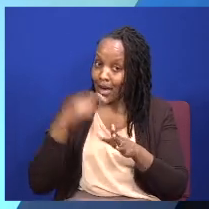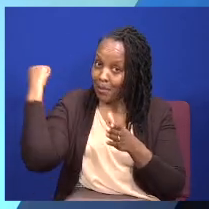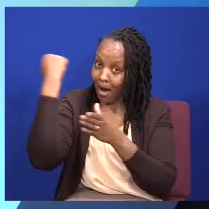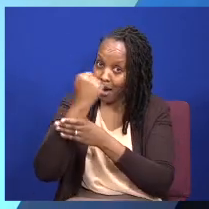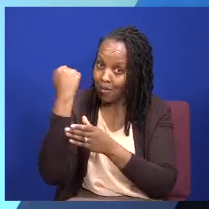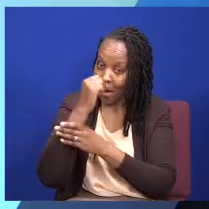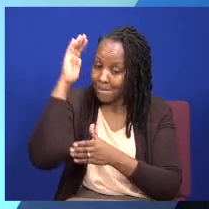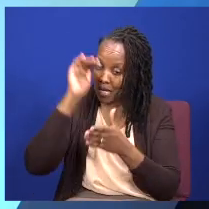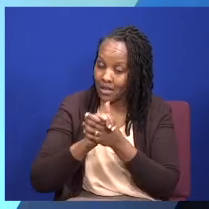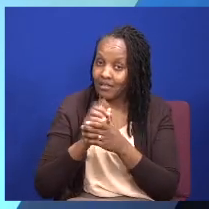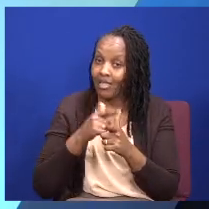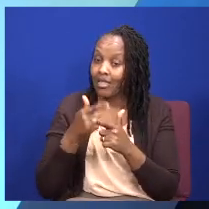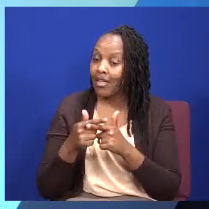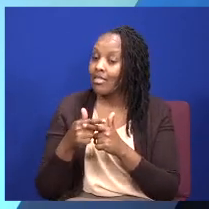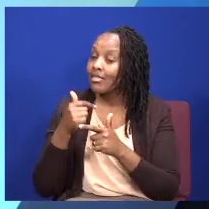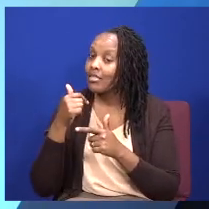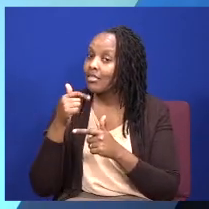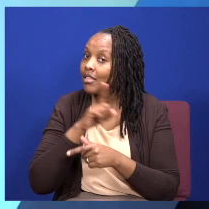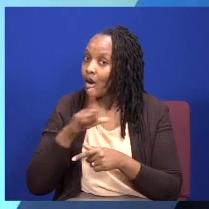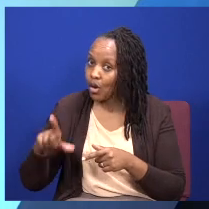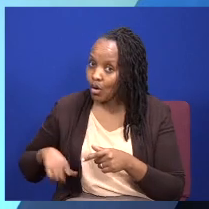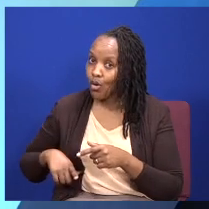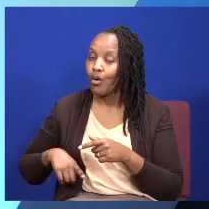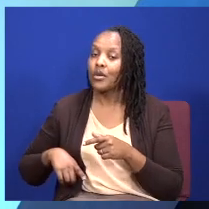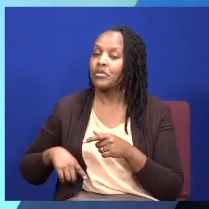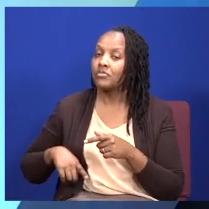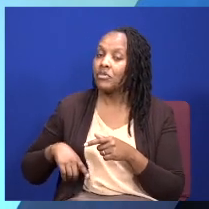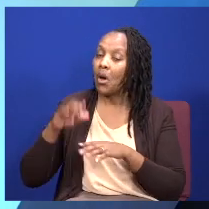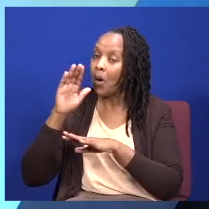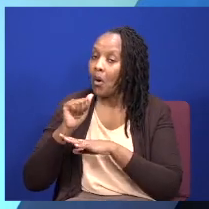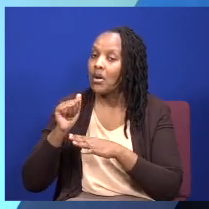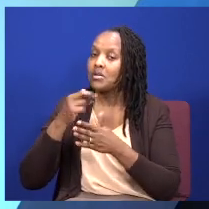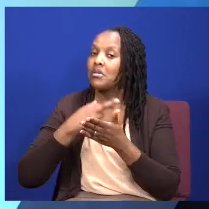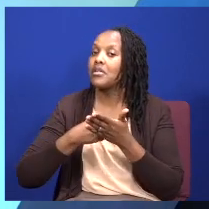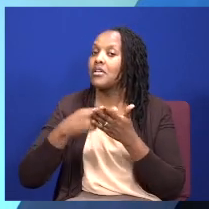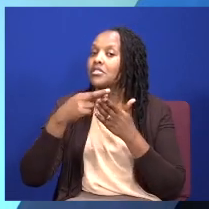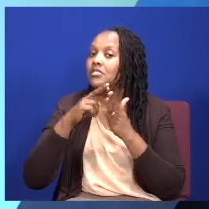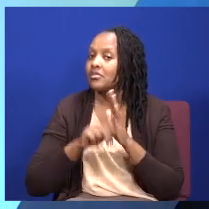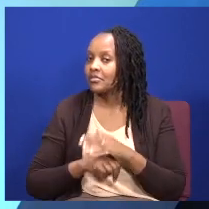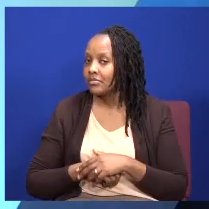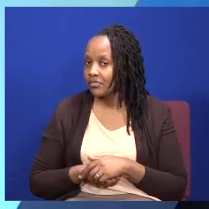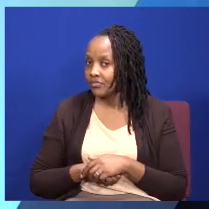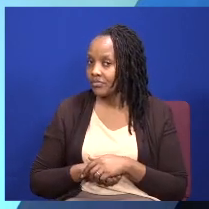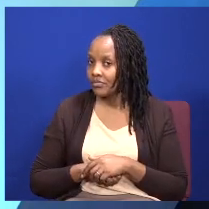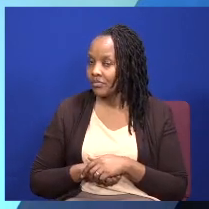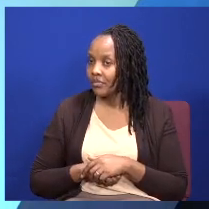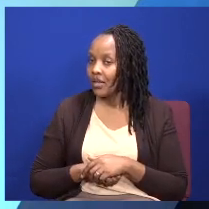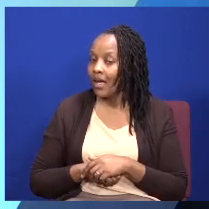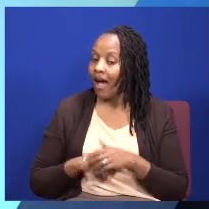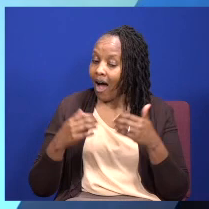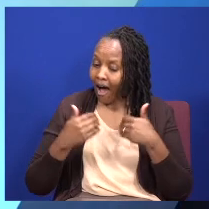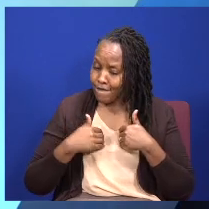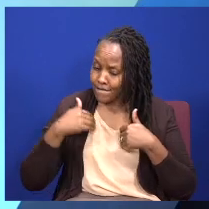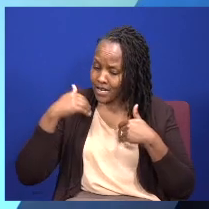God credited him as righteousness. So the key word here is believed. Believed is also the same as having